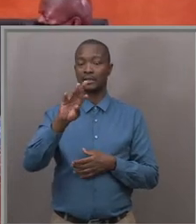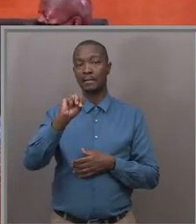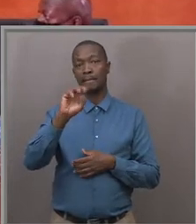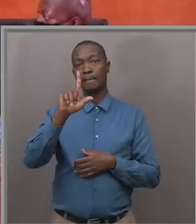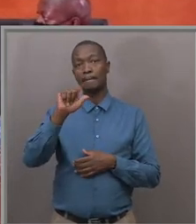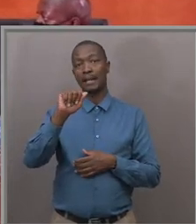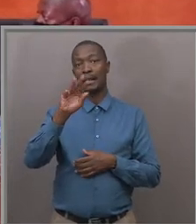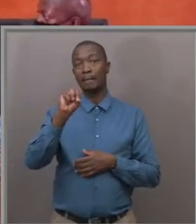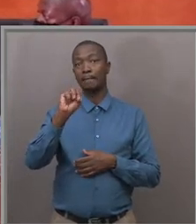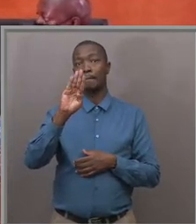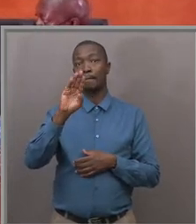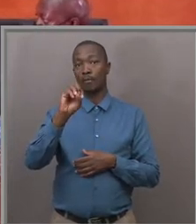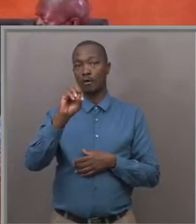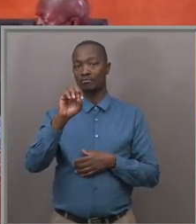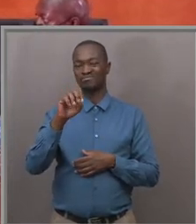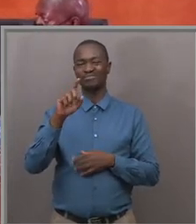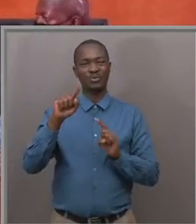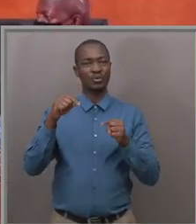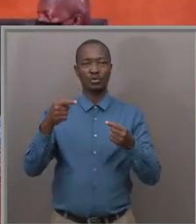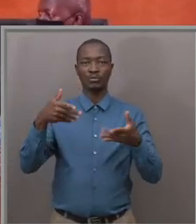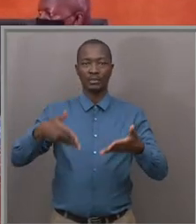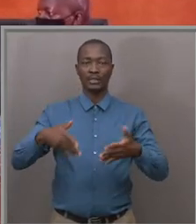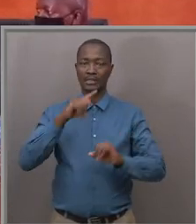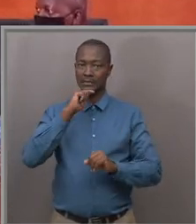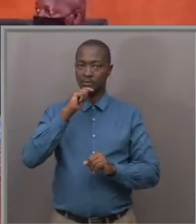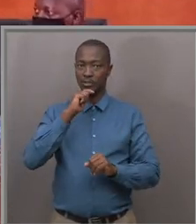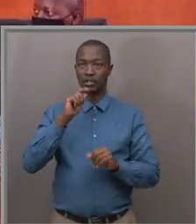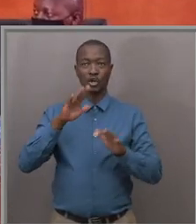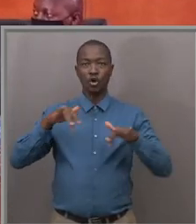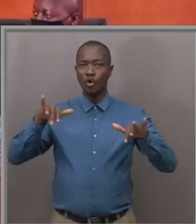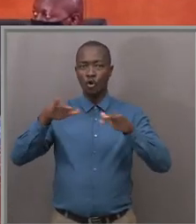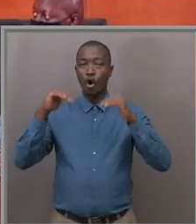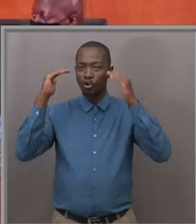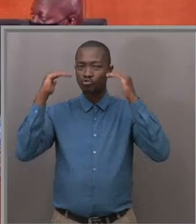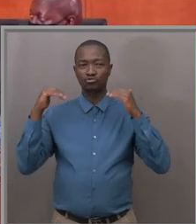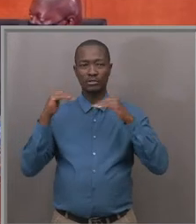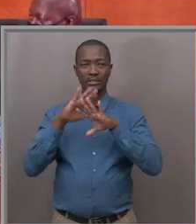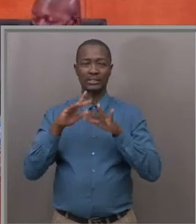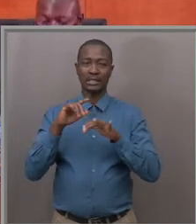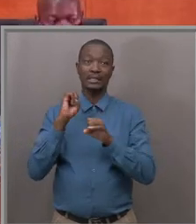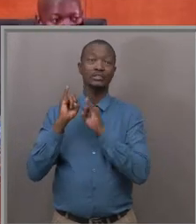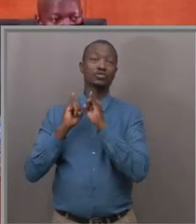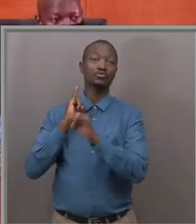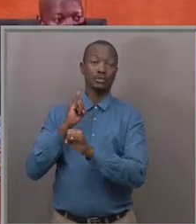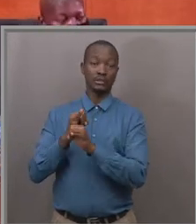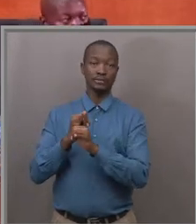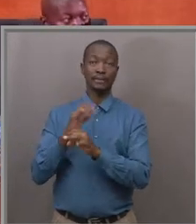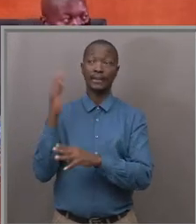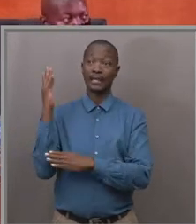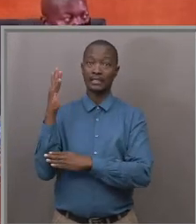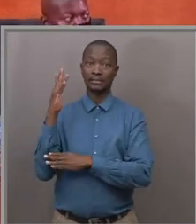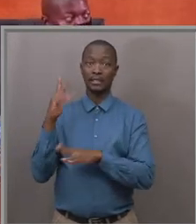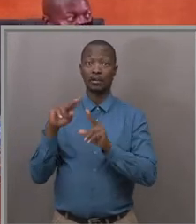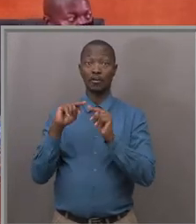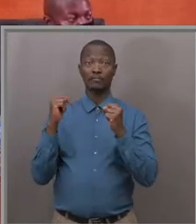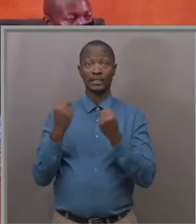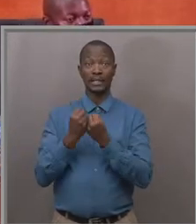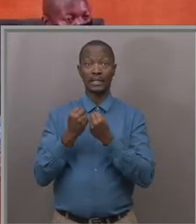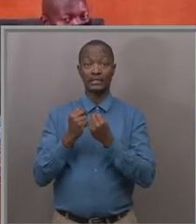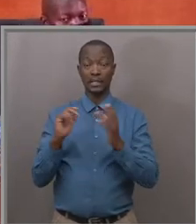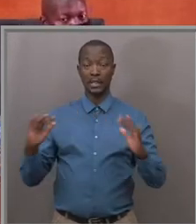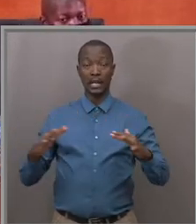morning. All judicial institutions, the Speaker of the National Assembly, the chairperson